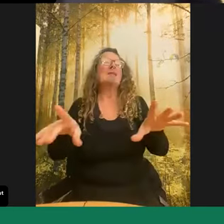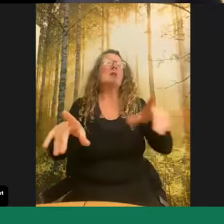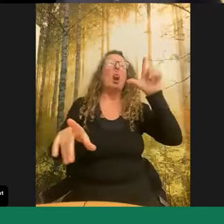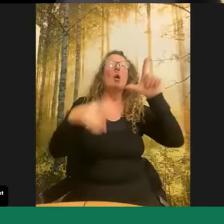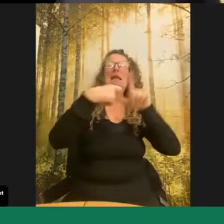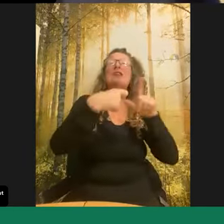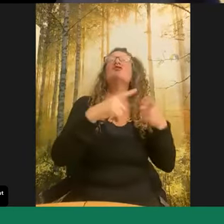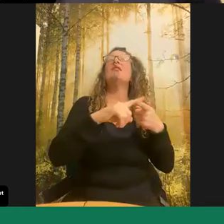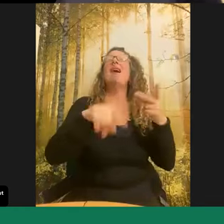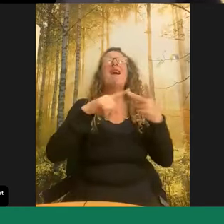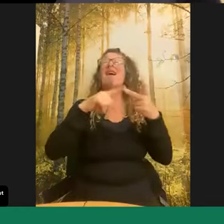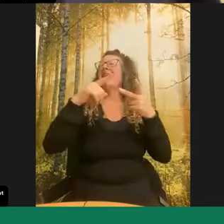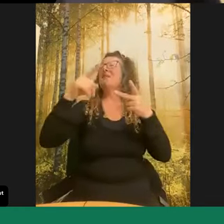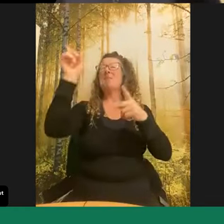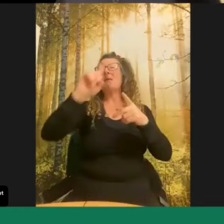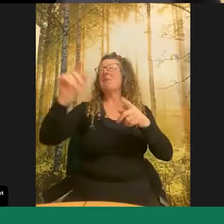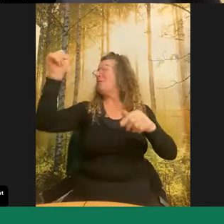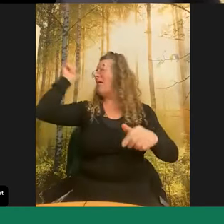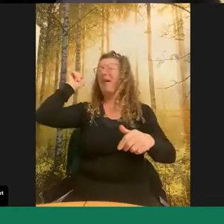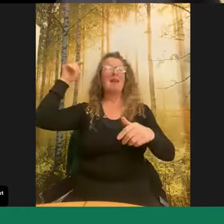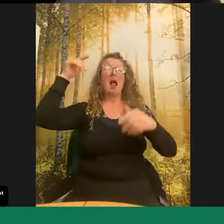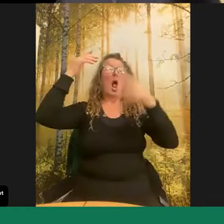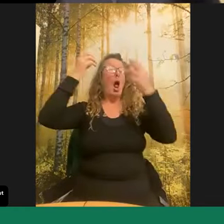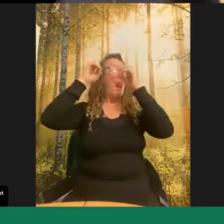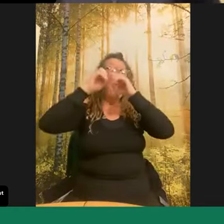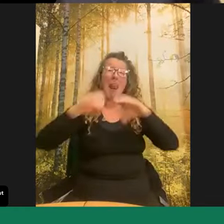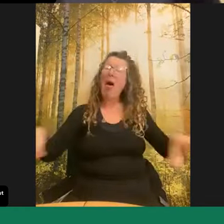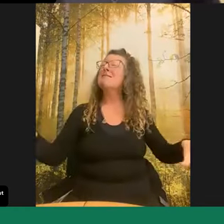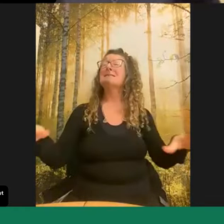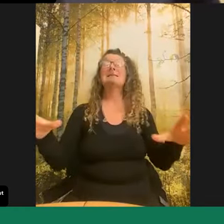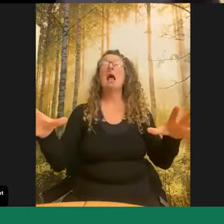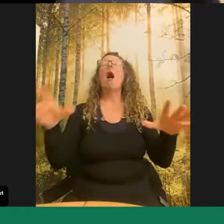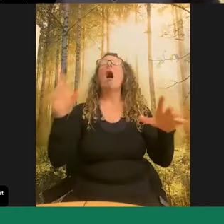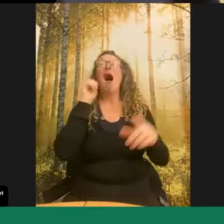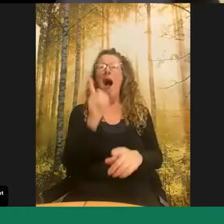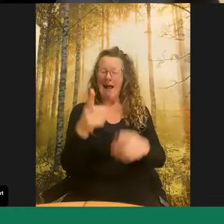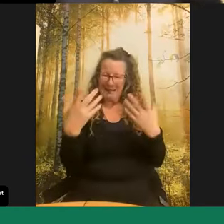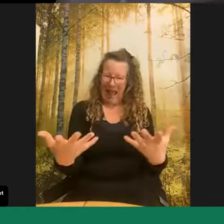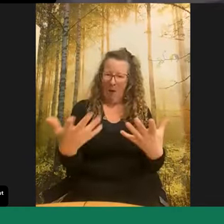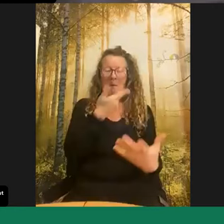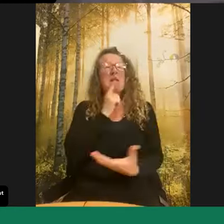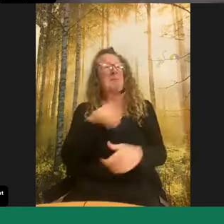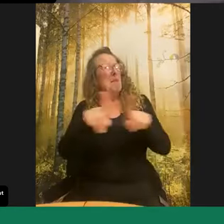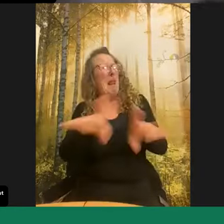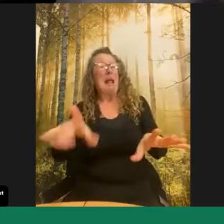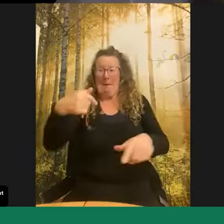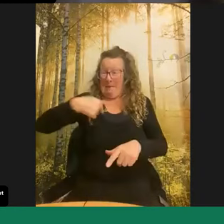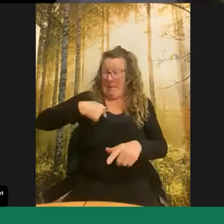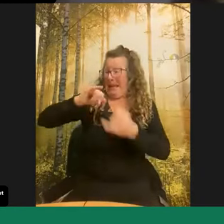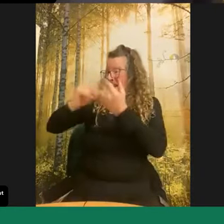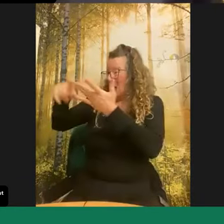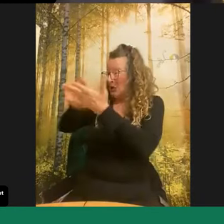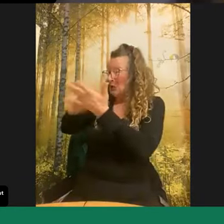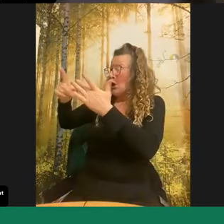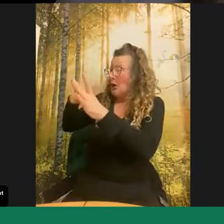time, they're lost, you know, they get lost, and it's up to people like Sonia and like myself to try to keep them above ground.